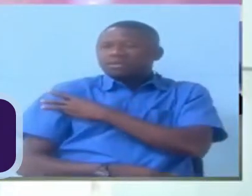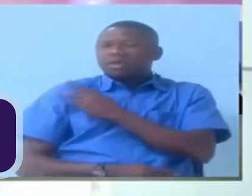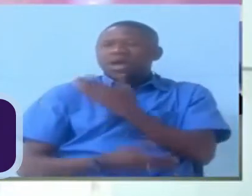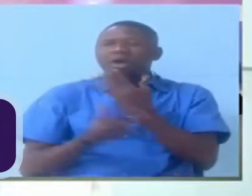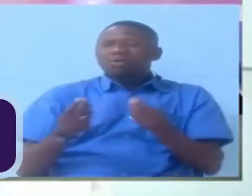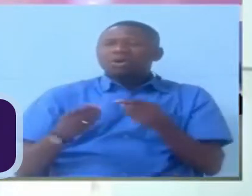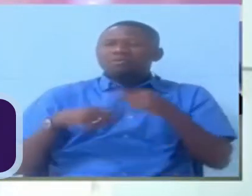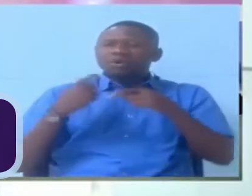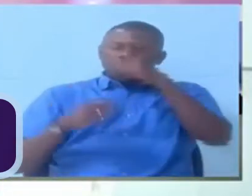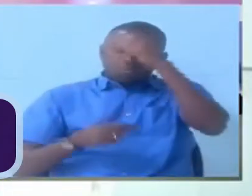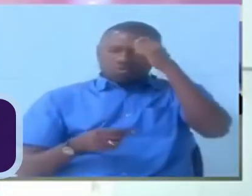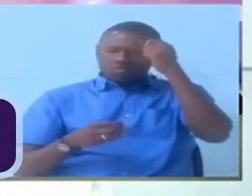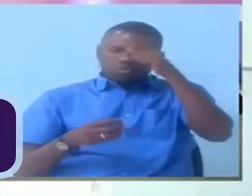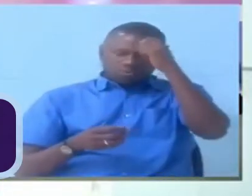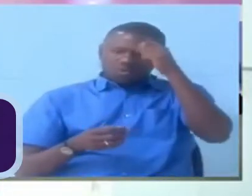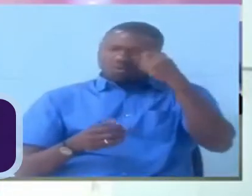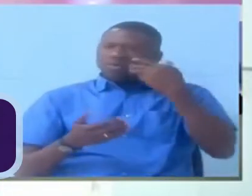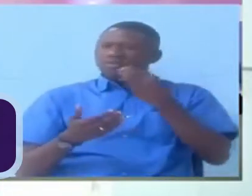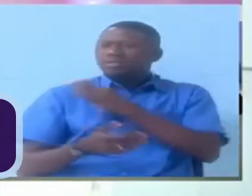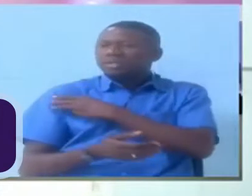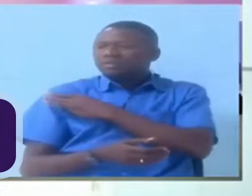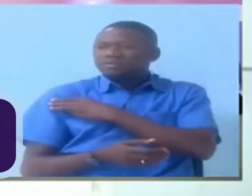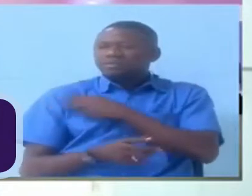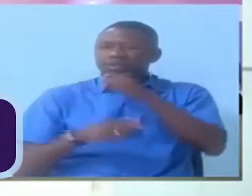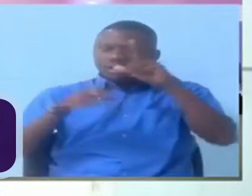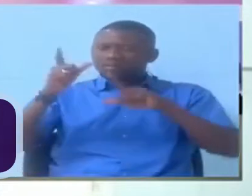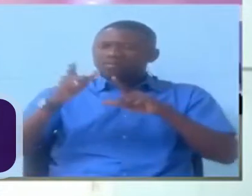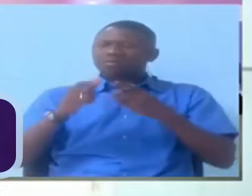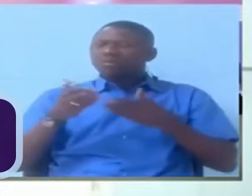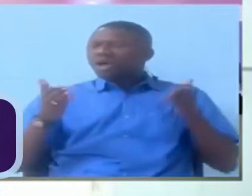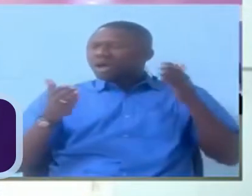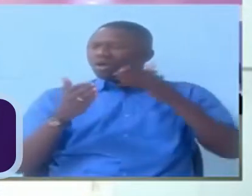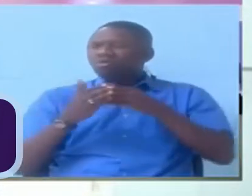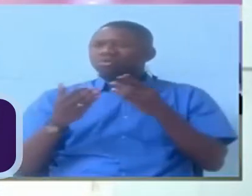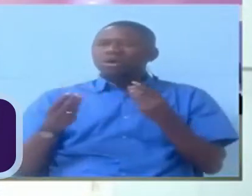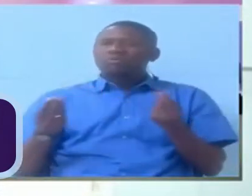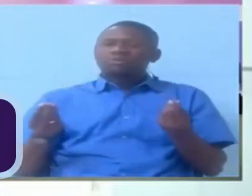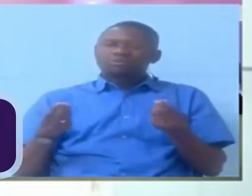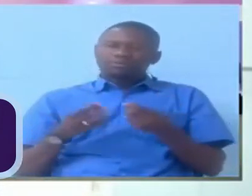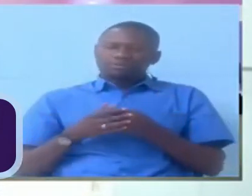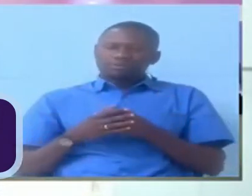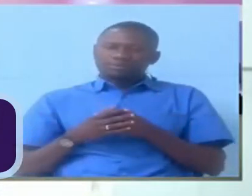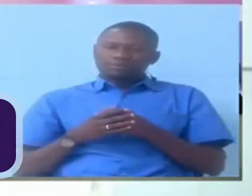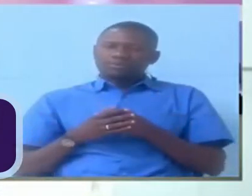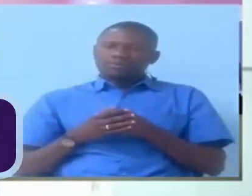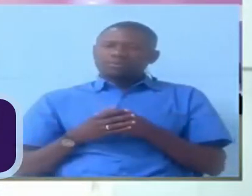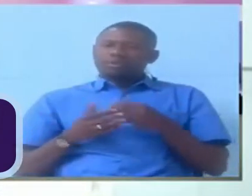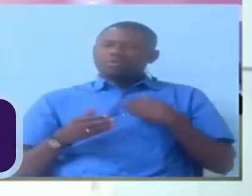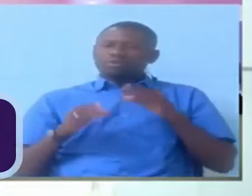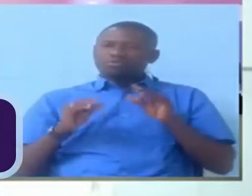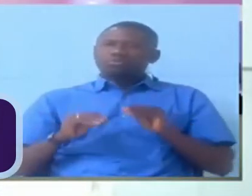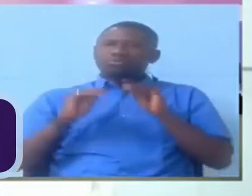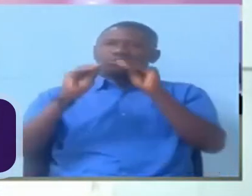You know, sergeant major, you are either warrant officer class 2 or you are warrant officer class 1. Nibe sergeant major yala wala ka kenyinti ko be warrant